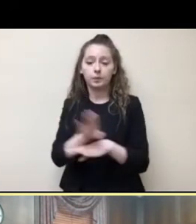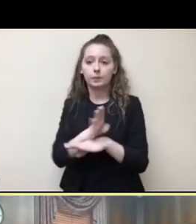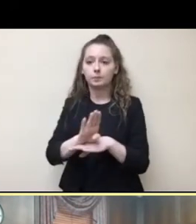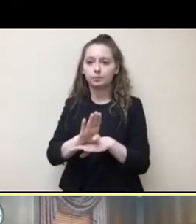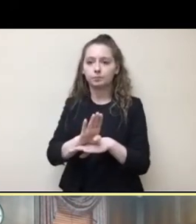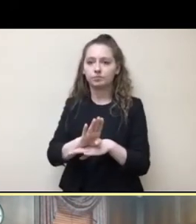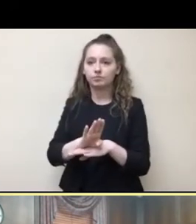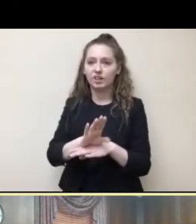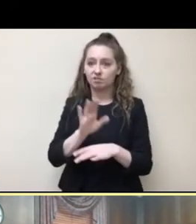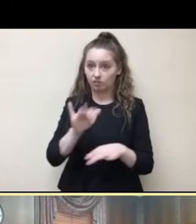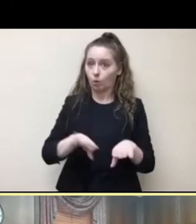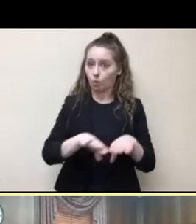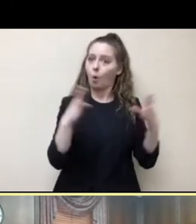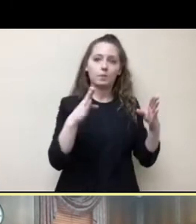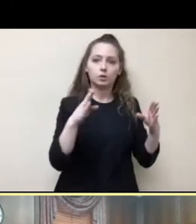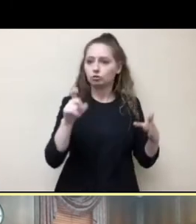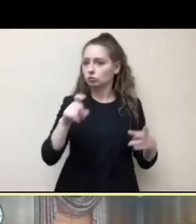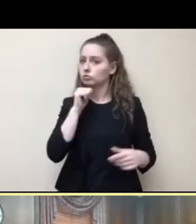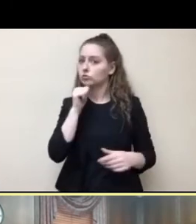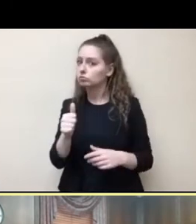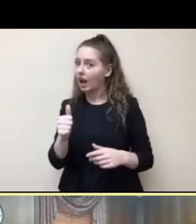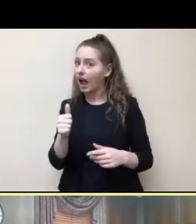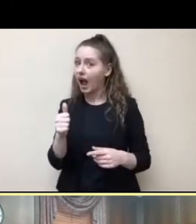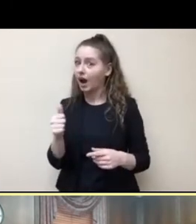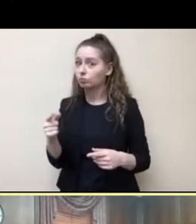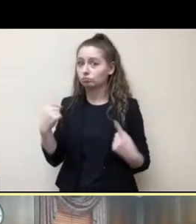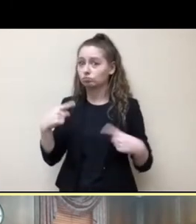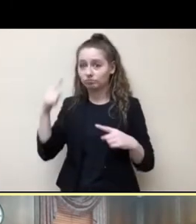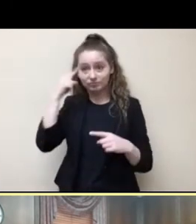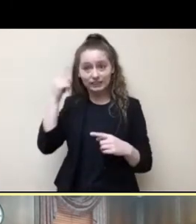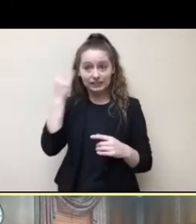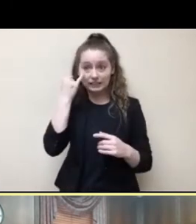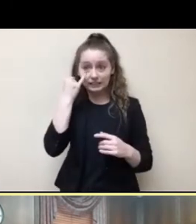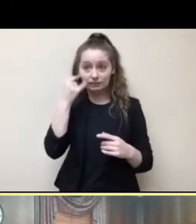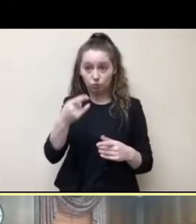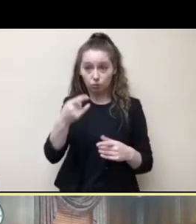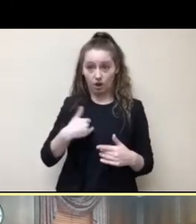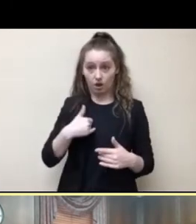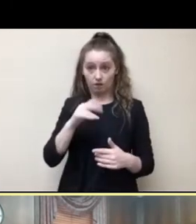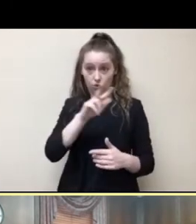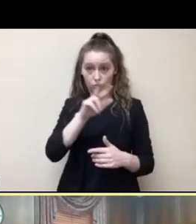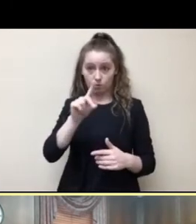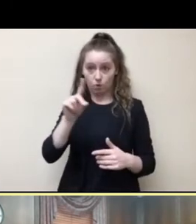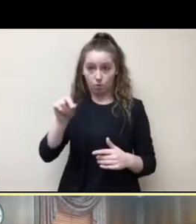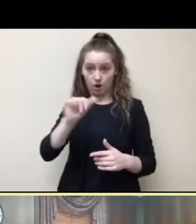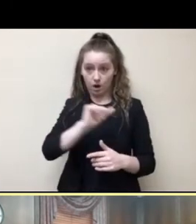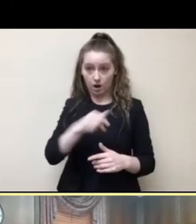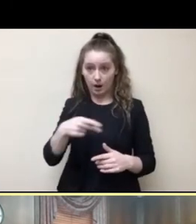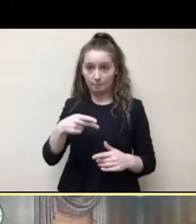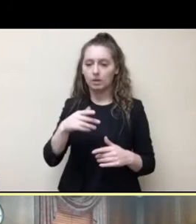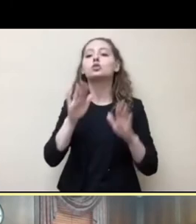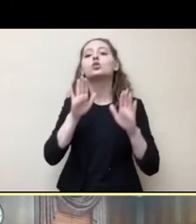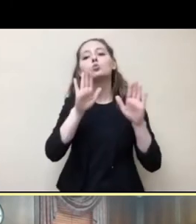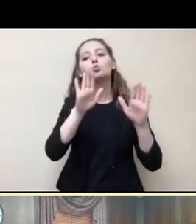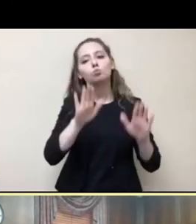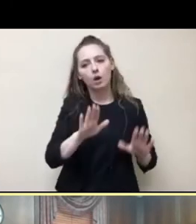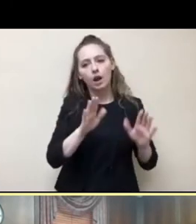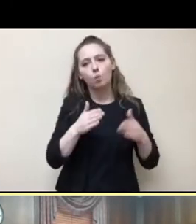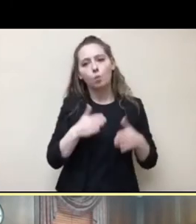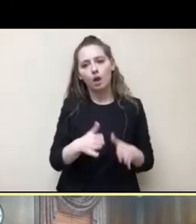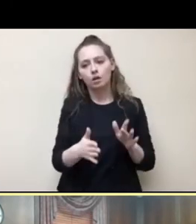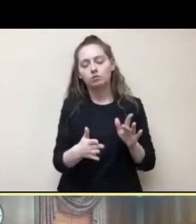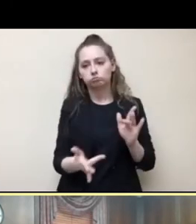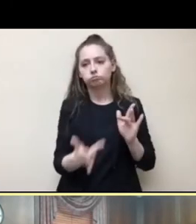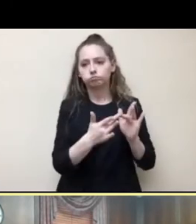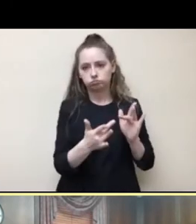be, we think ideally if you have the 311 app, that's a great way of getting that information to us. If you